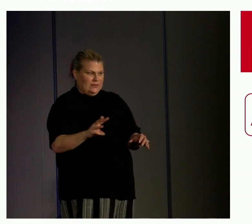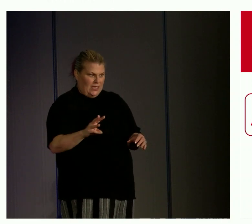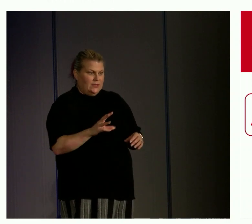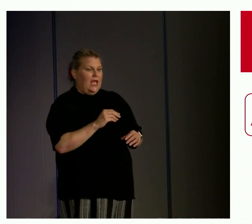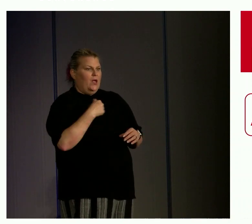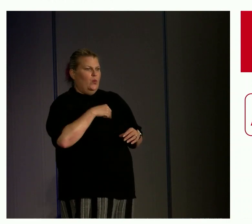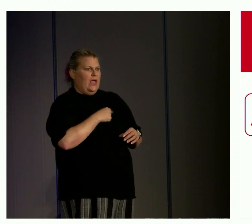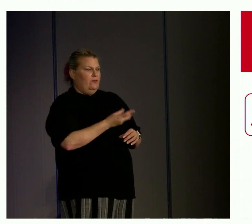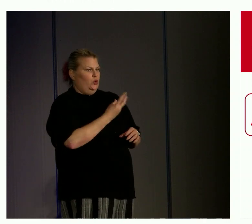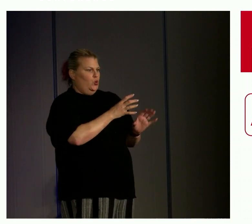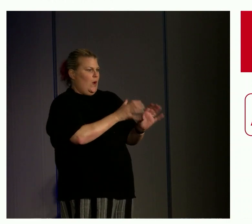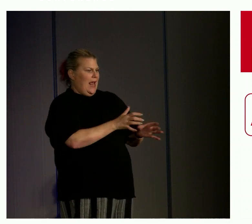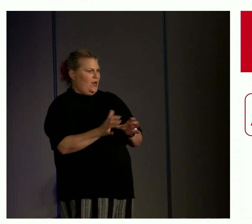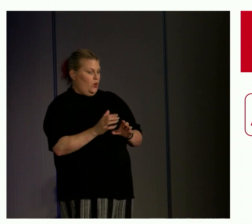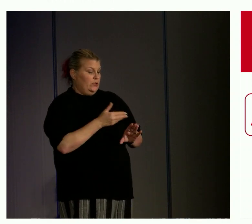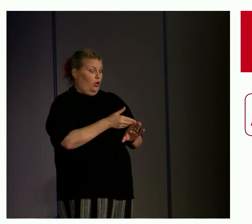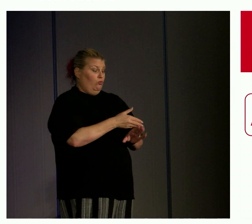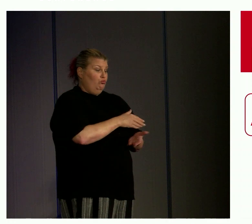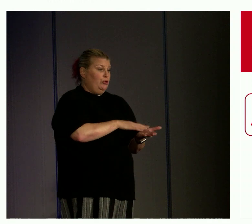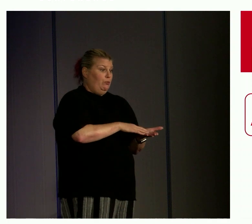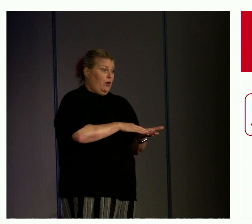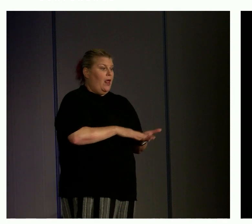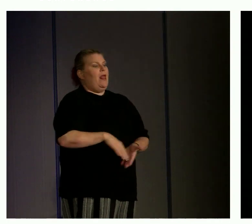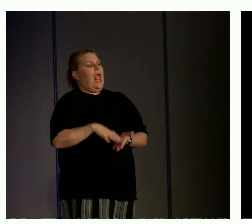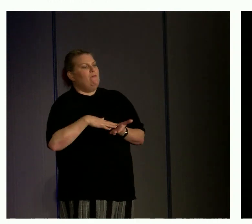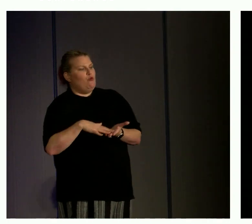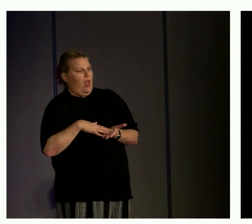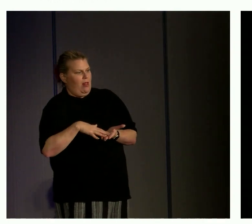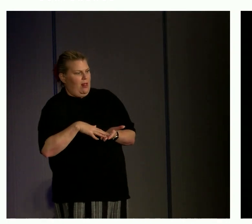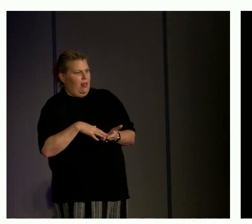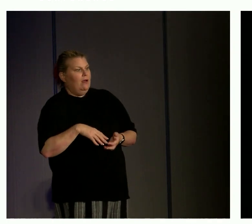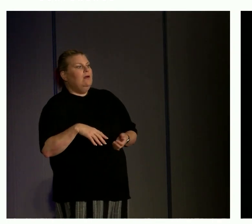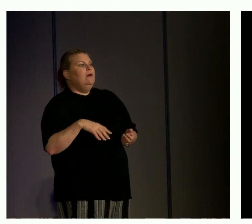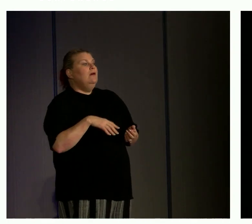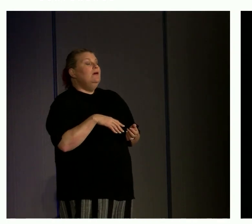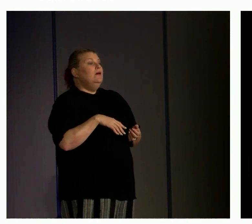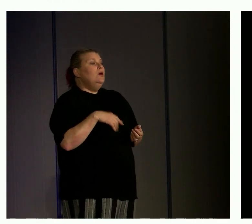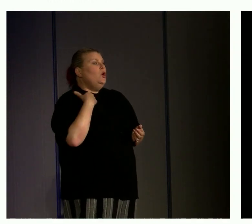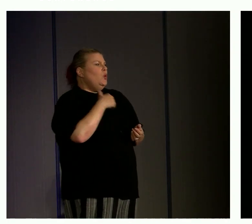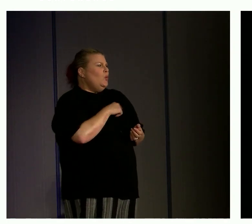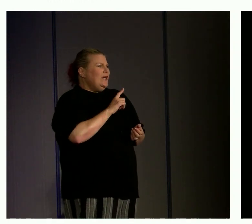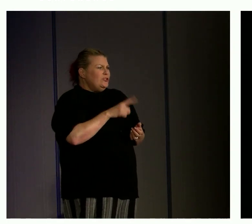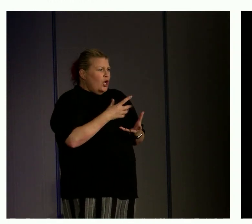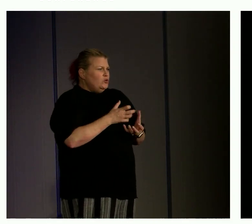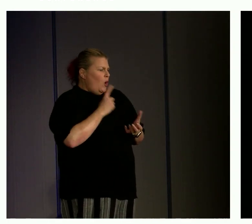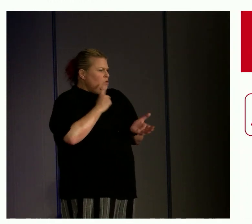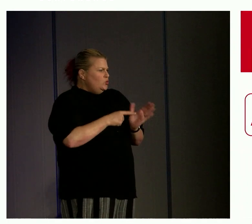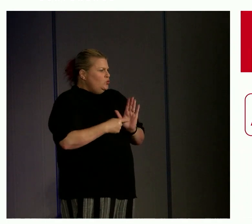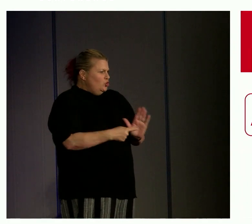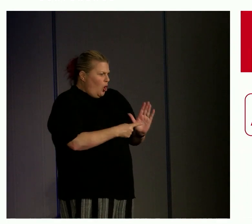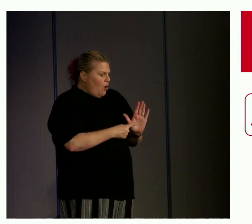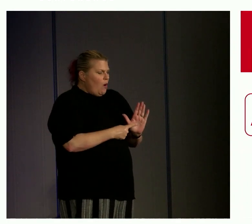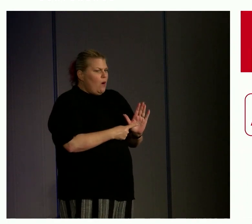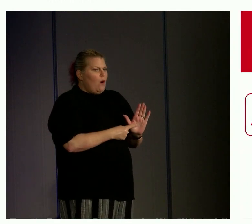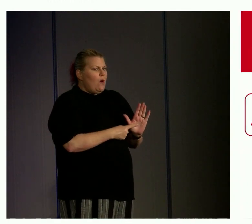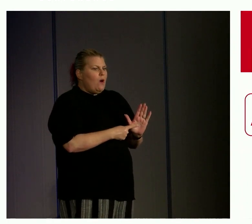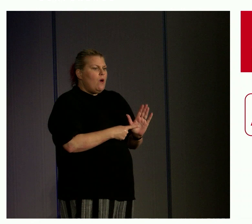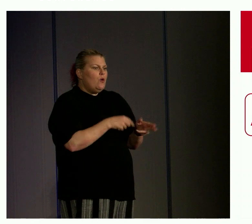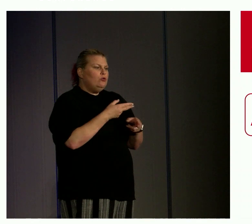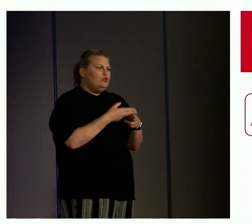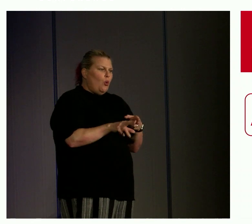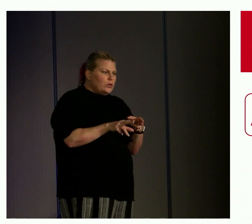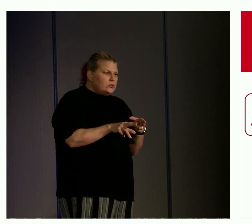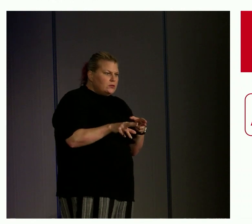arranged in 2 categories, pre-Braille and Braille. And we just wanted to show you a